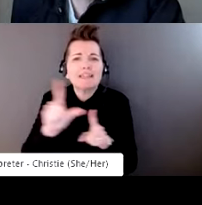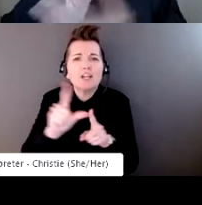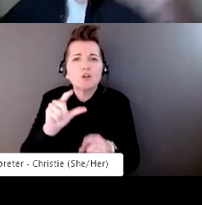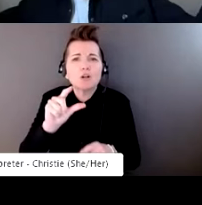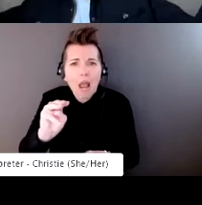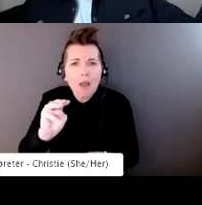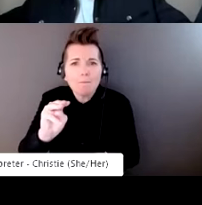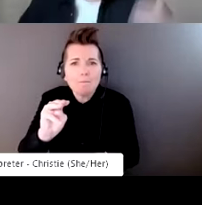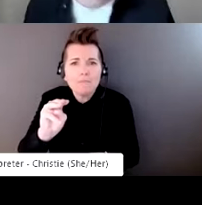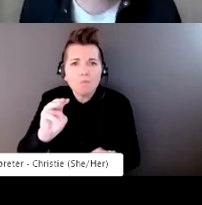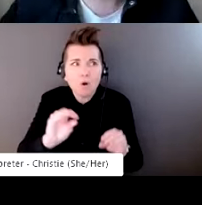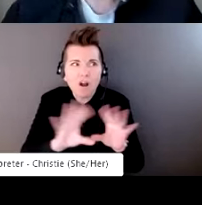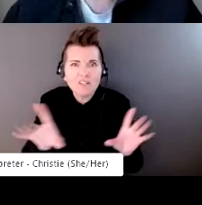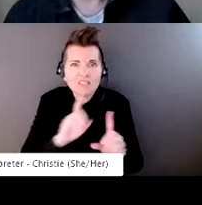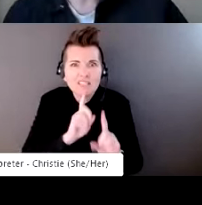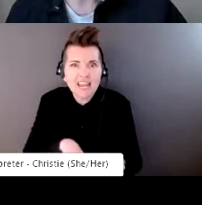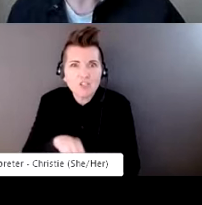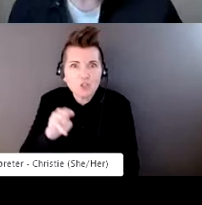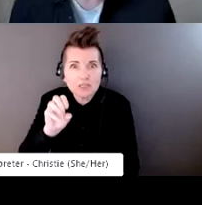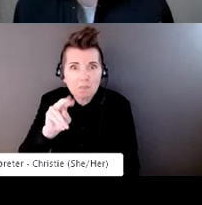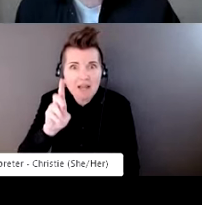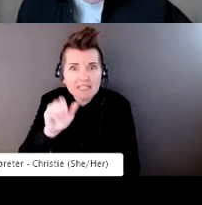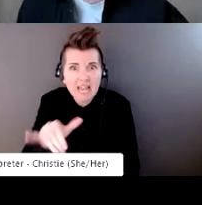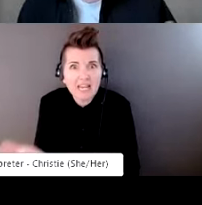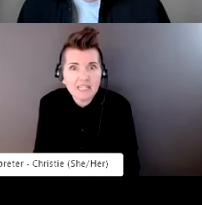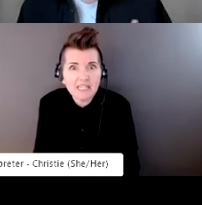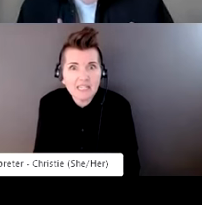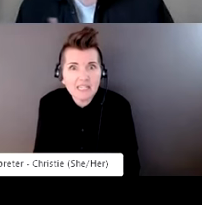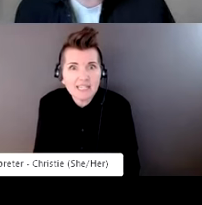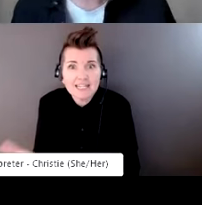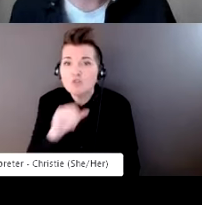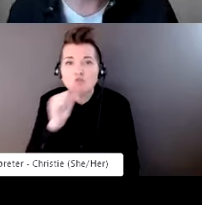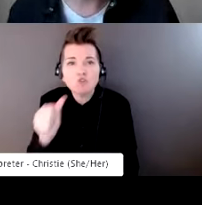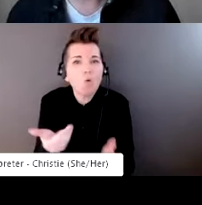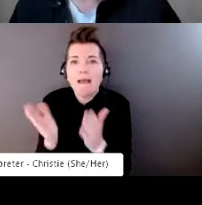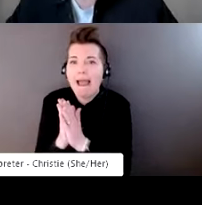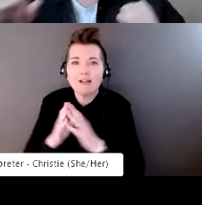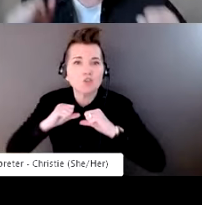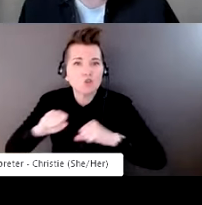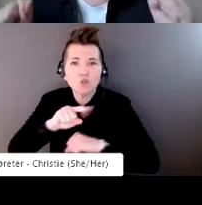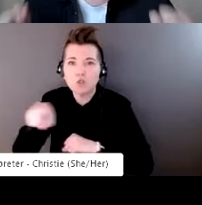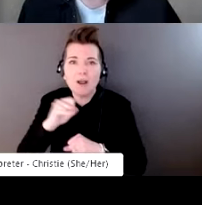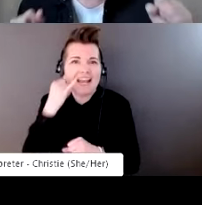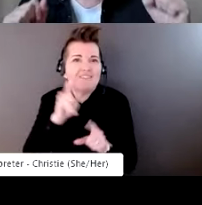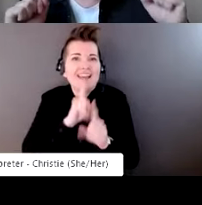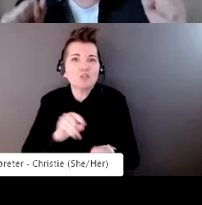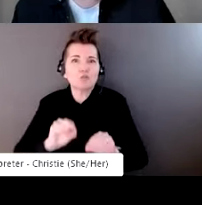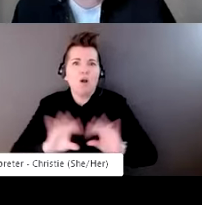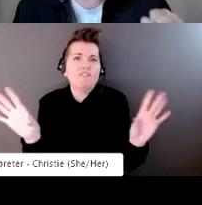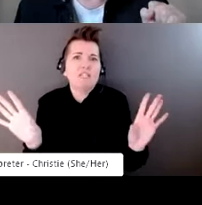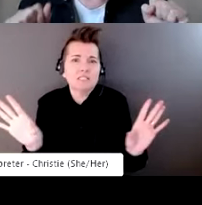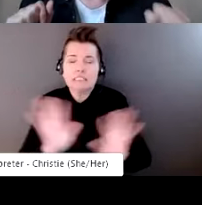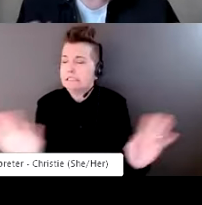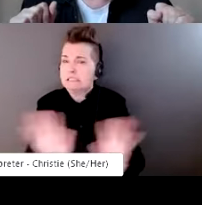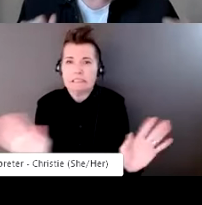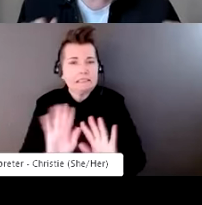obviously, exactly. So the thing with obvious questions like that is that they're not secure. And there have been a couple